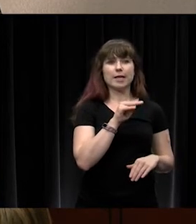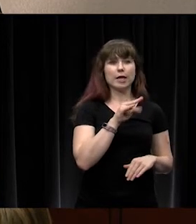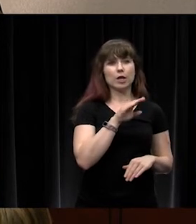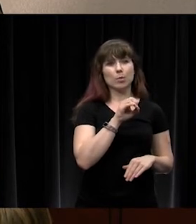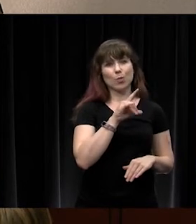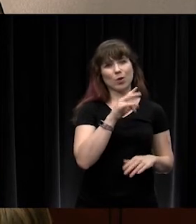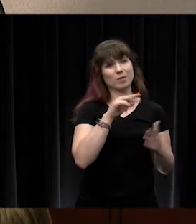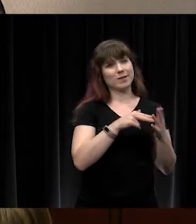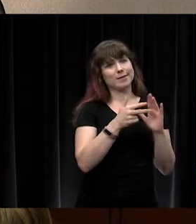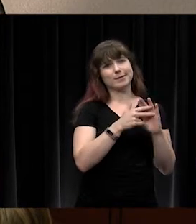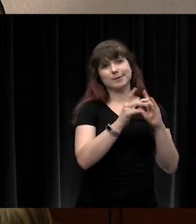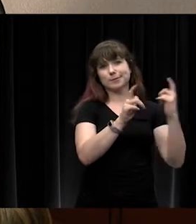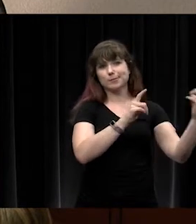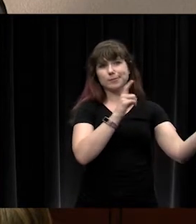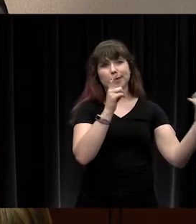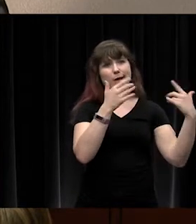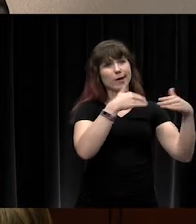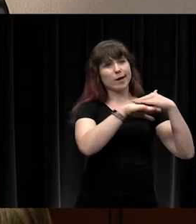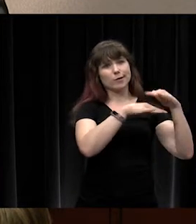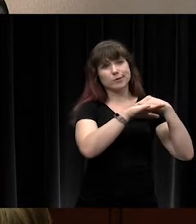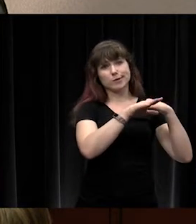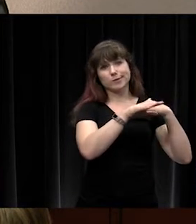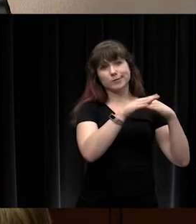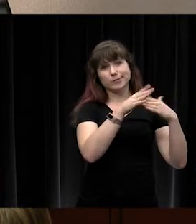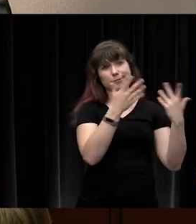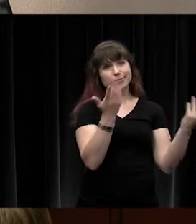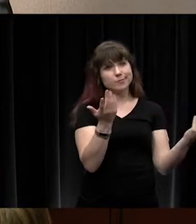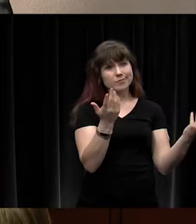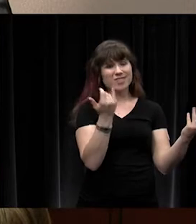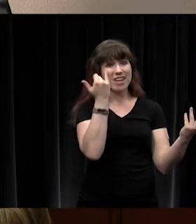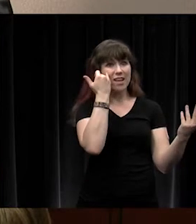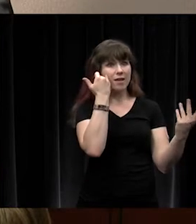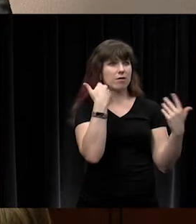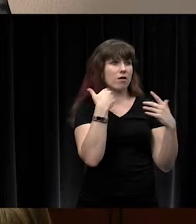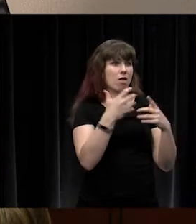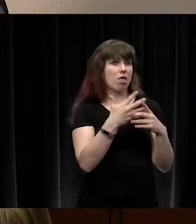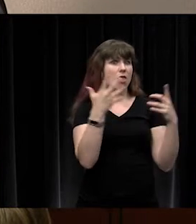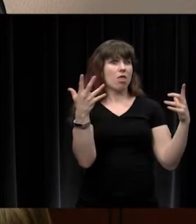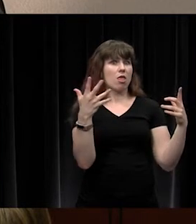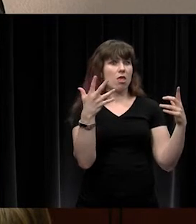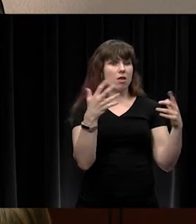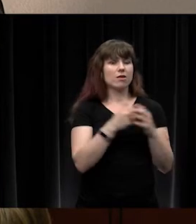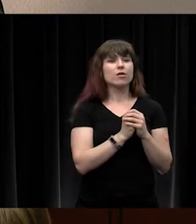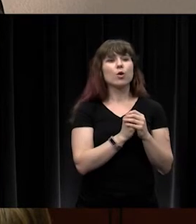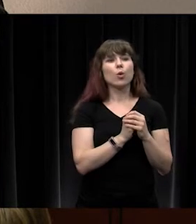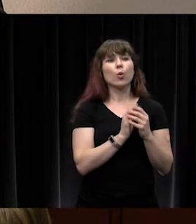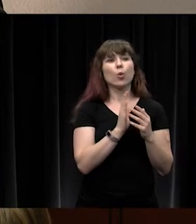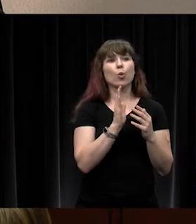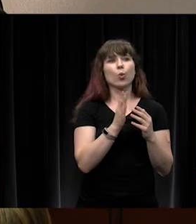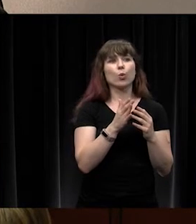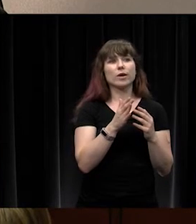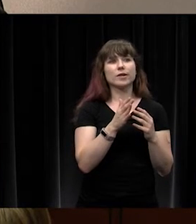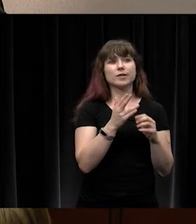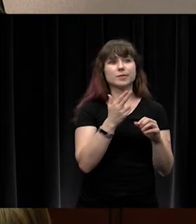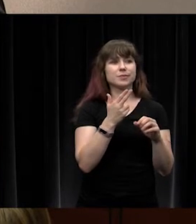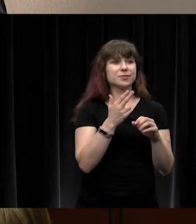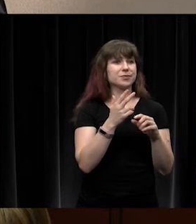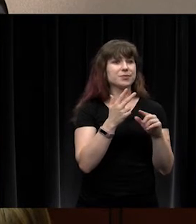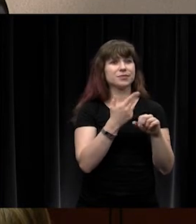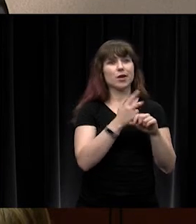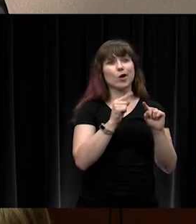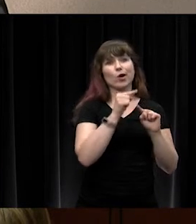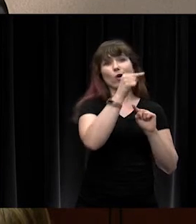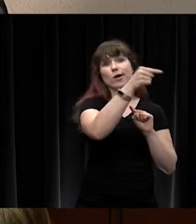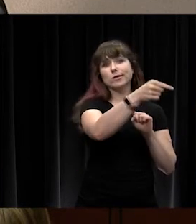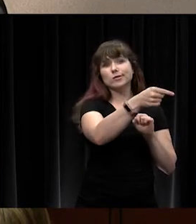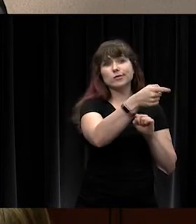the main entrance just seemed like a natural spot right. For it. If there is overflow that needs to take place in and around the perimeter, even across the street at the library, then